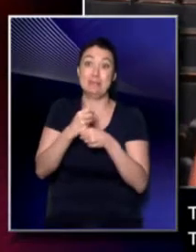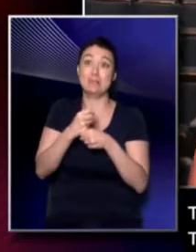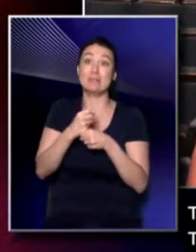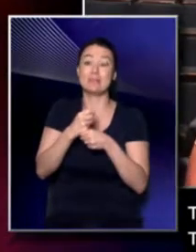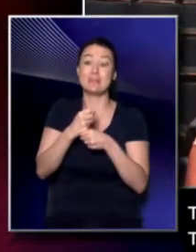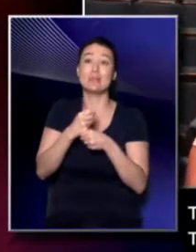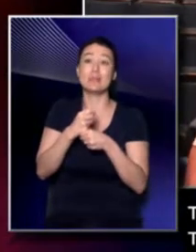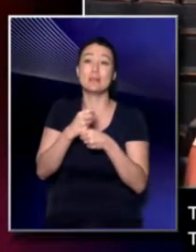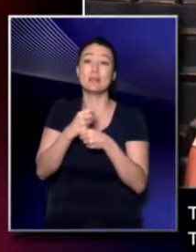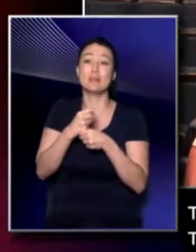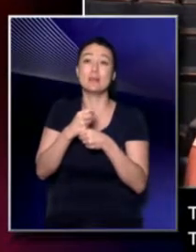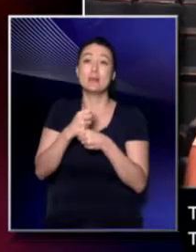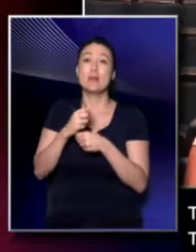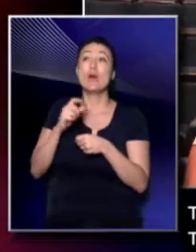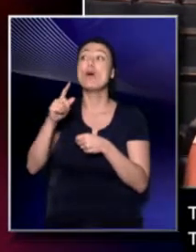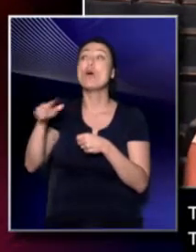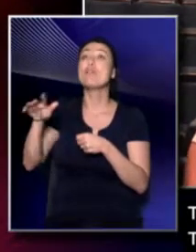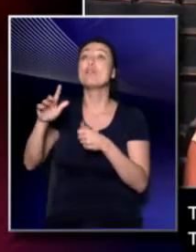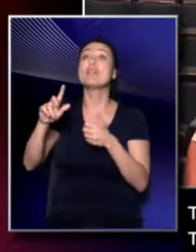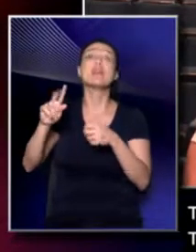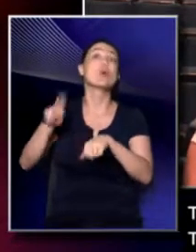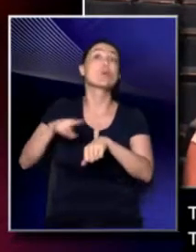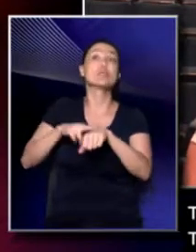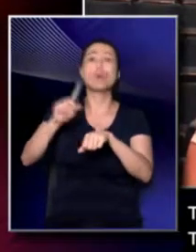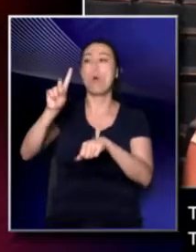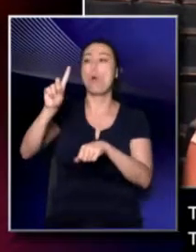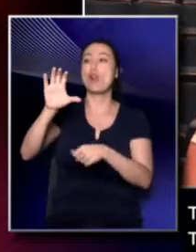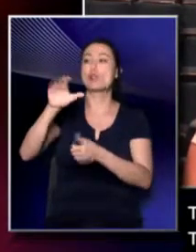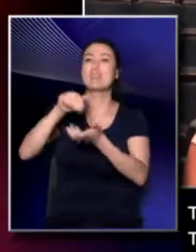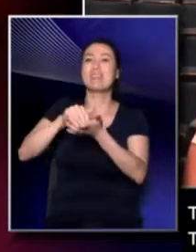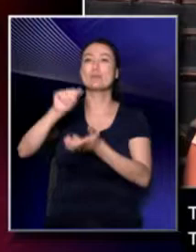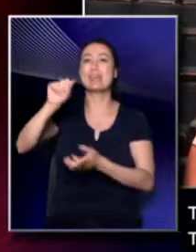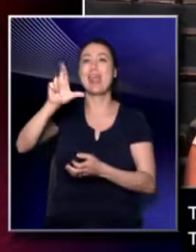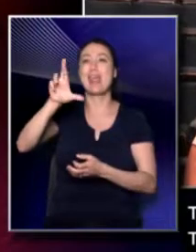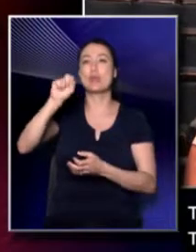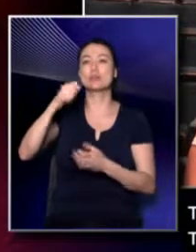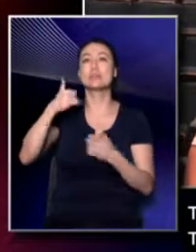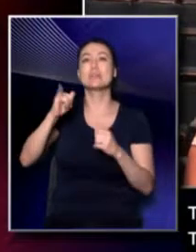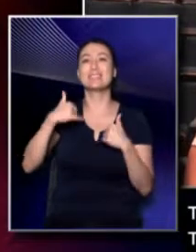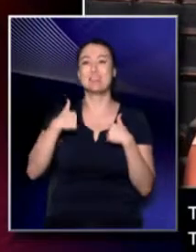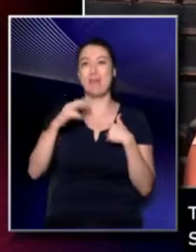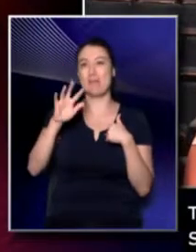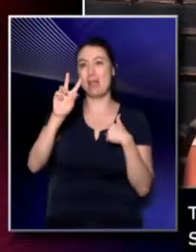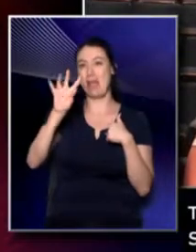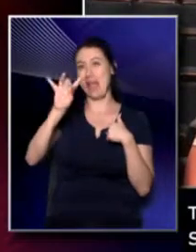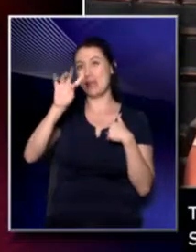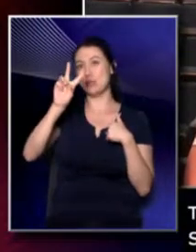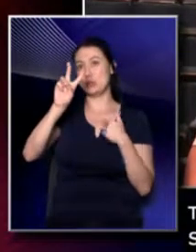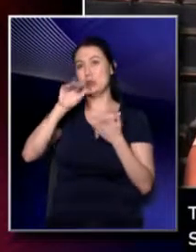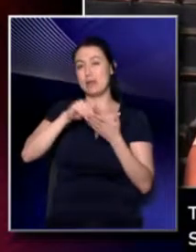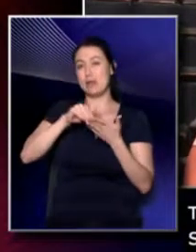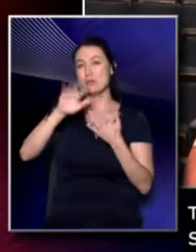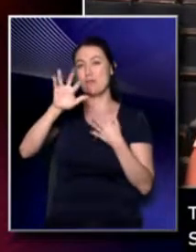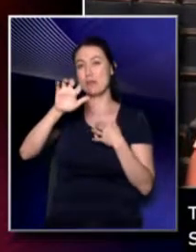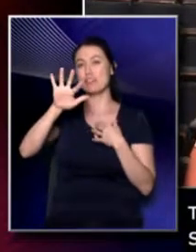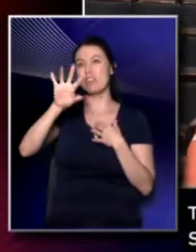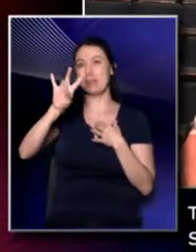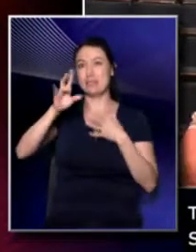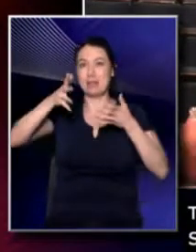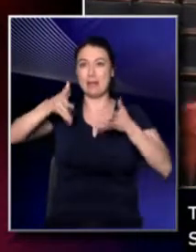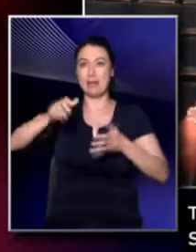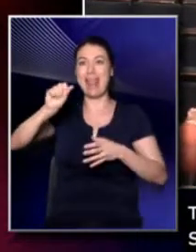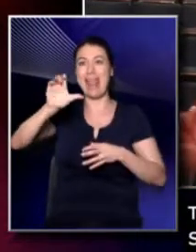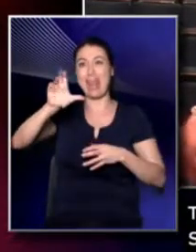Of the original 100,000 acres, we still have 82,557 remaining.